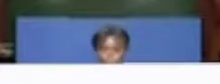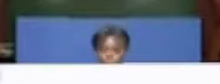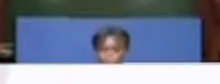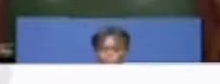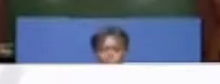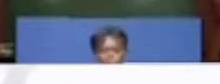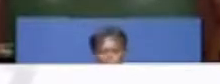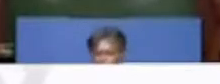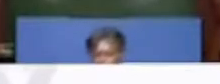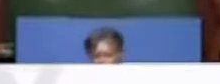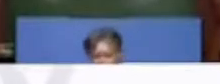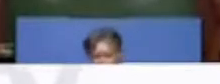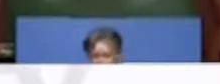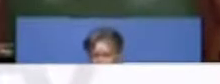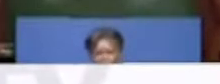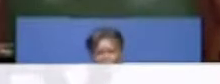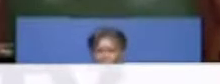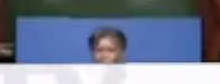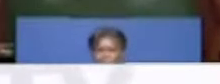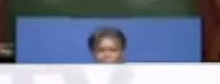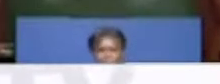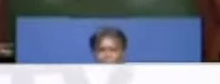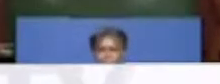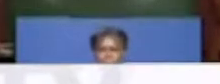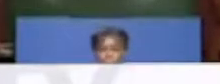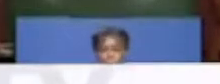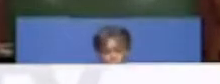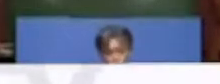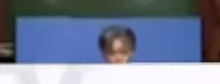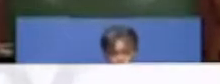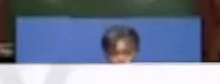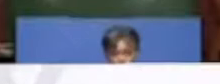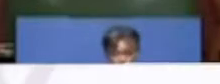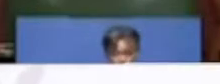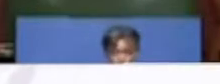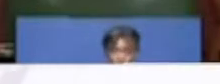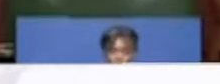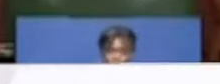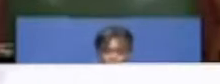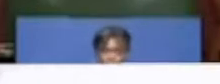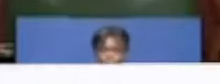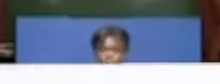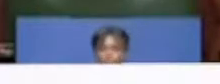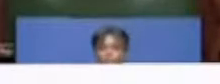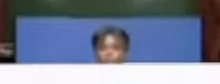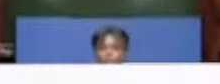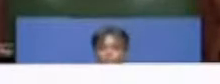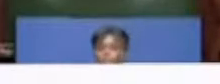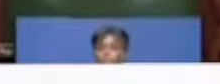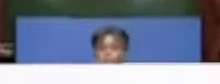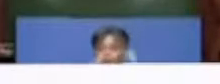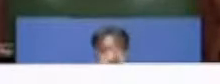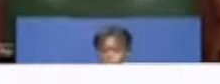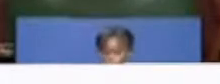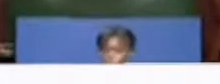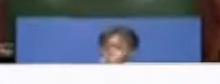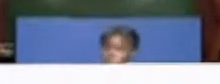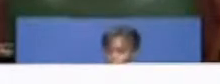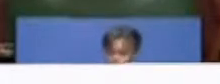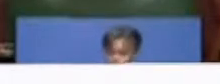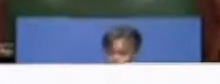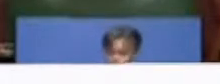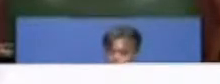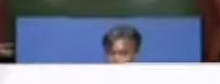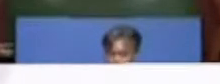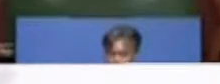it. Today, and with your indulgence, speakers, I will go on record in this House as having been the Commander-in-Chief